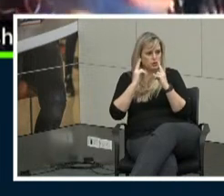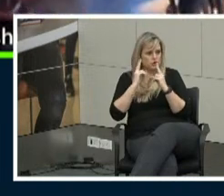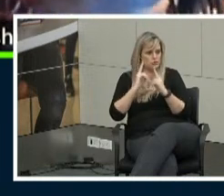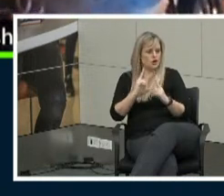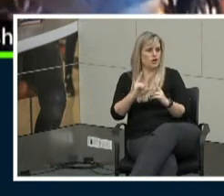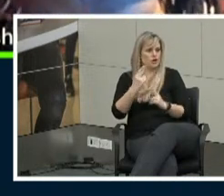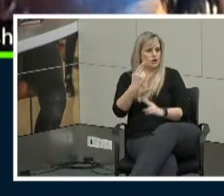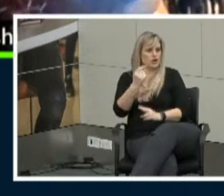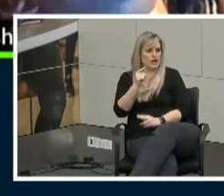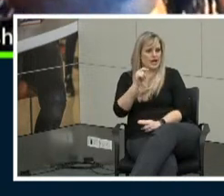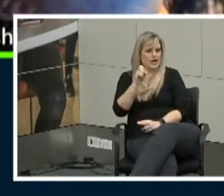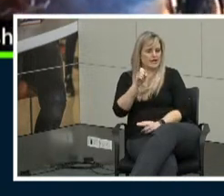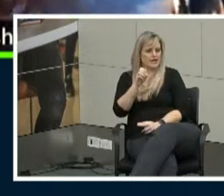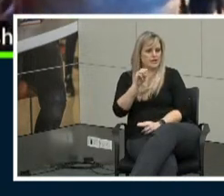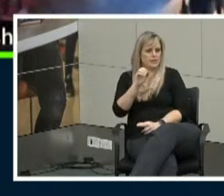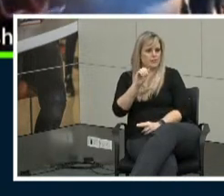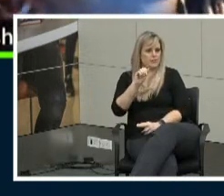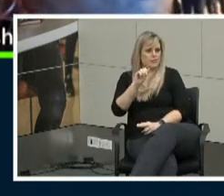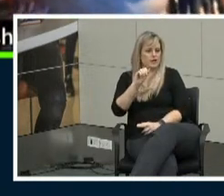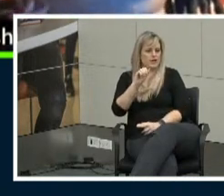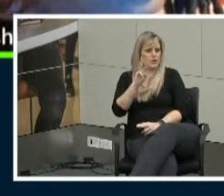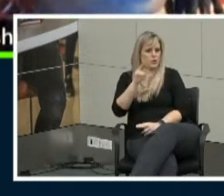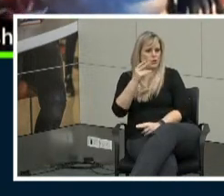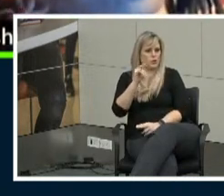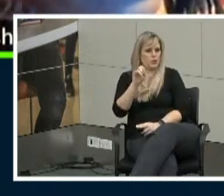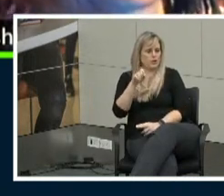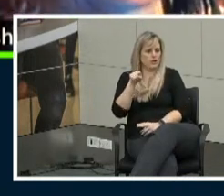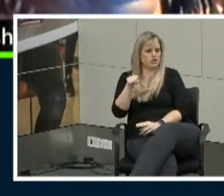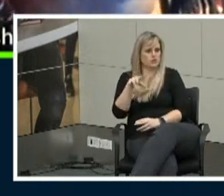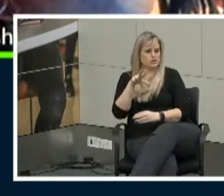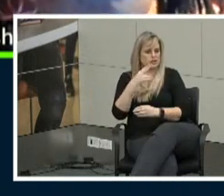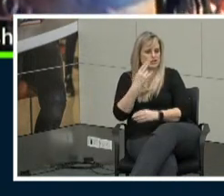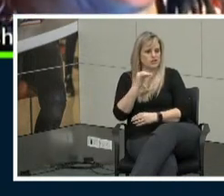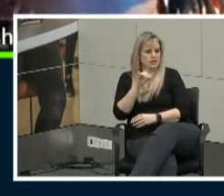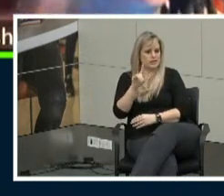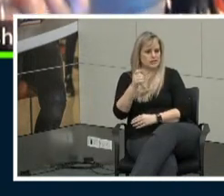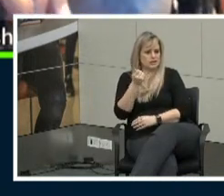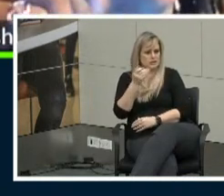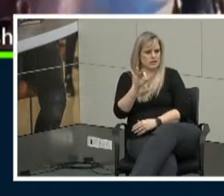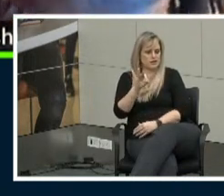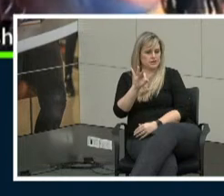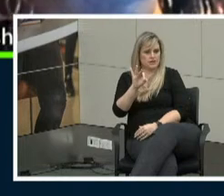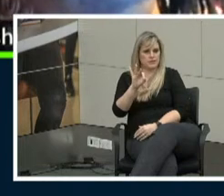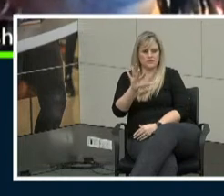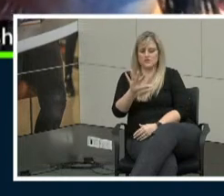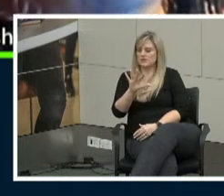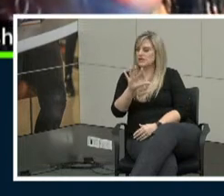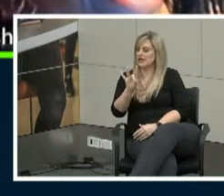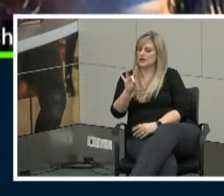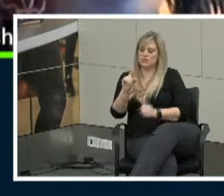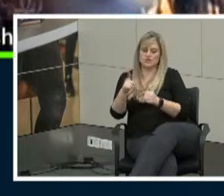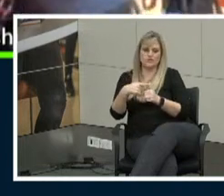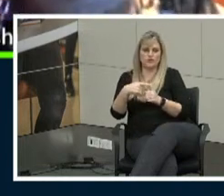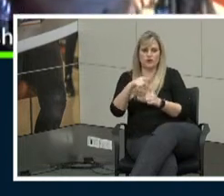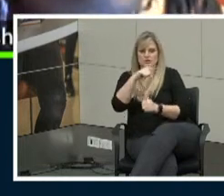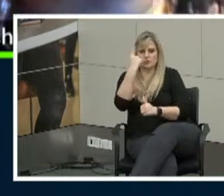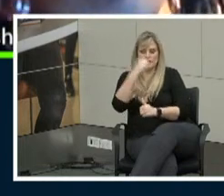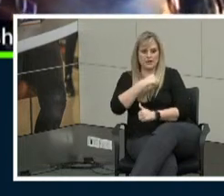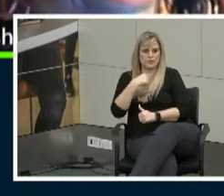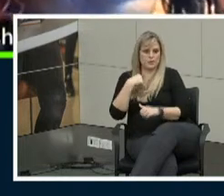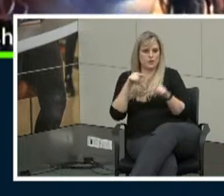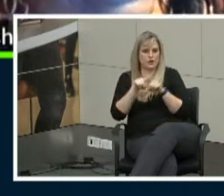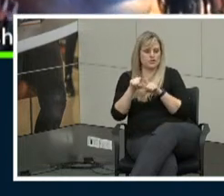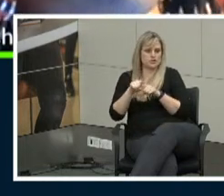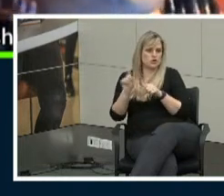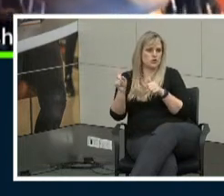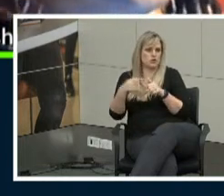Hatty May white excuse me she was a member of the Houston Independent School District in 1958 the first black member and she was the city's